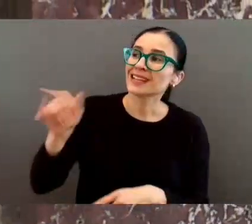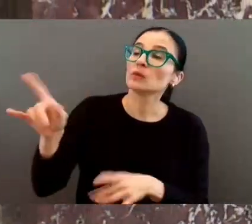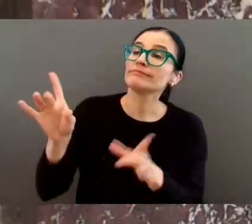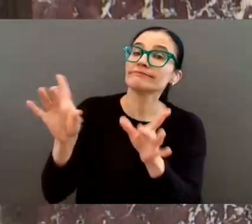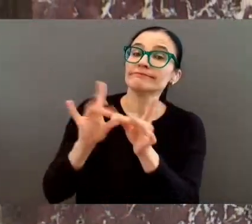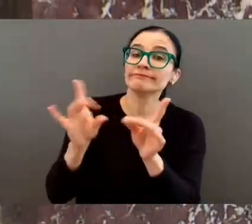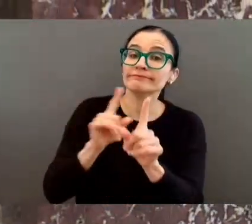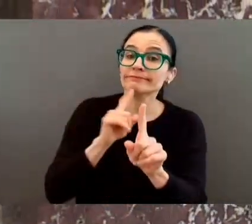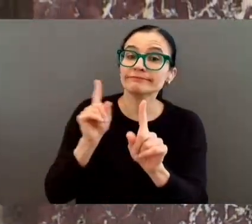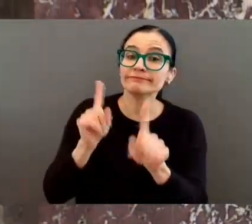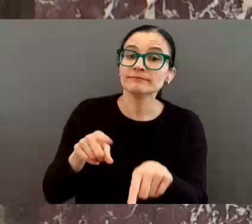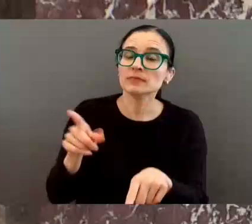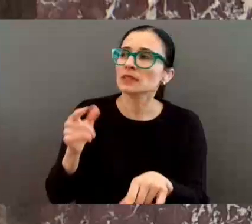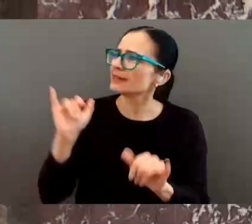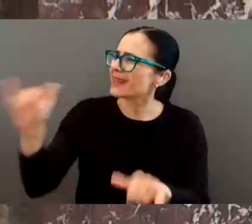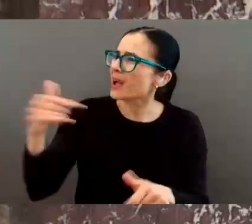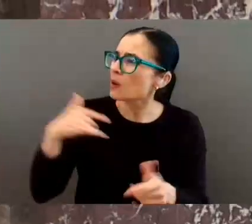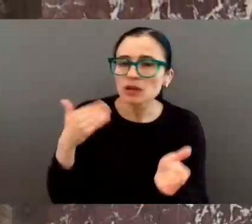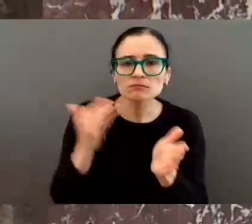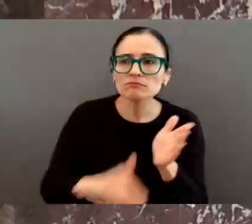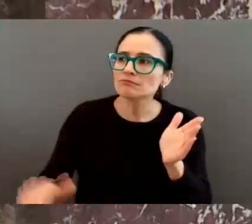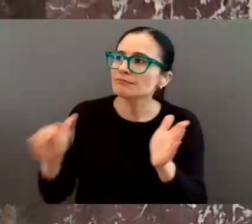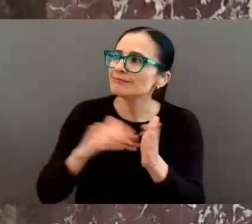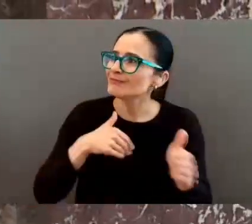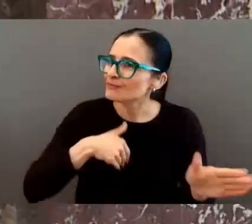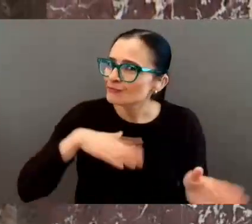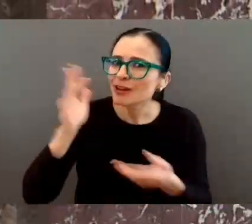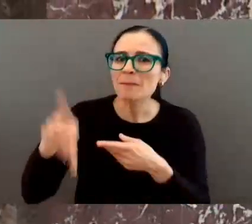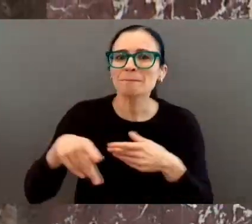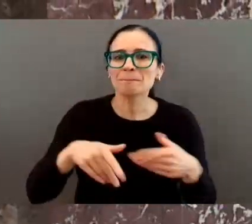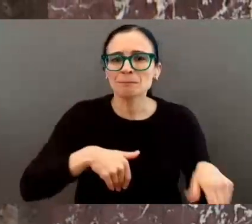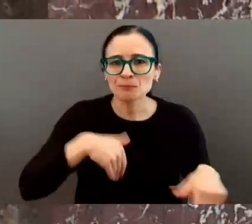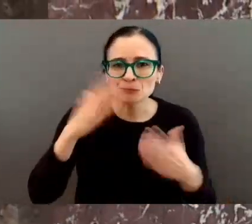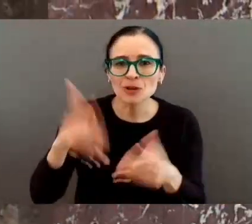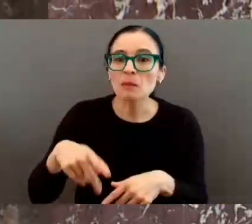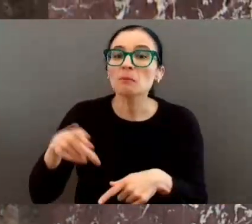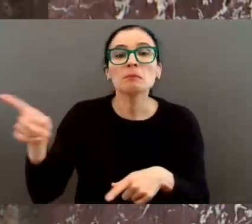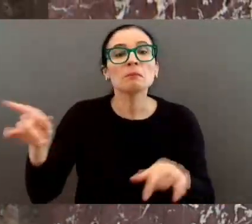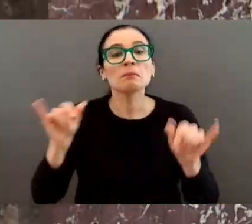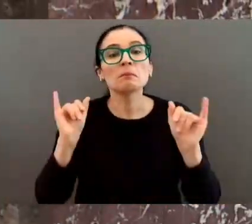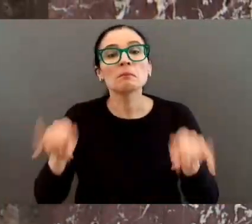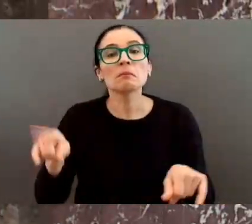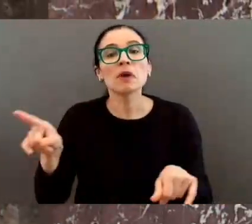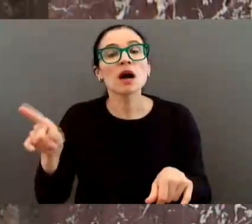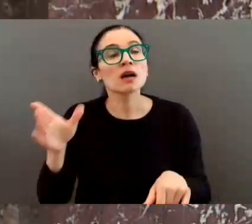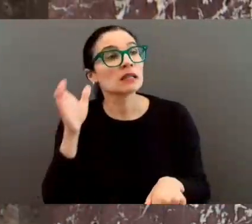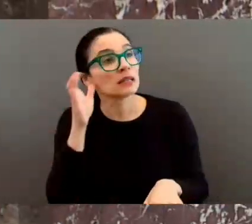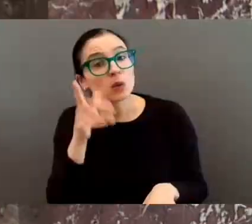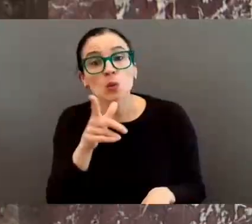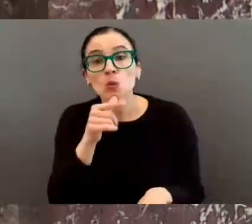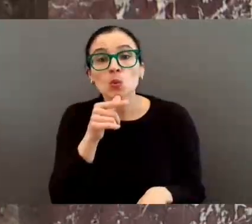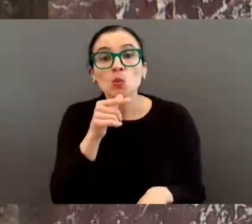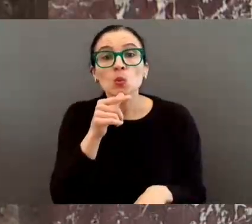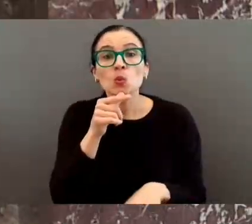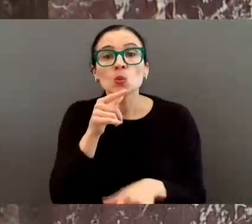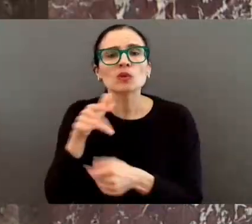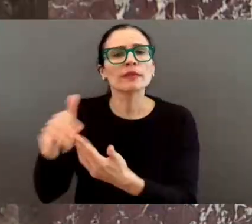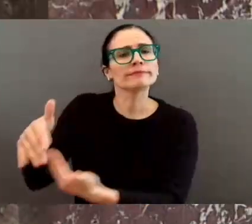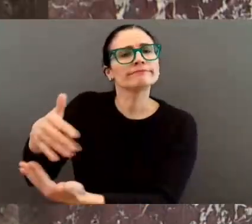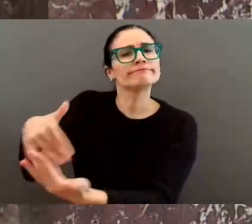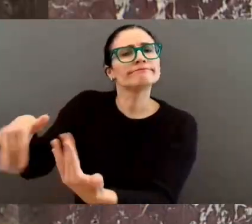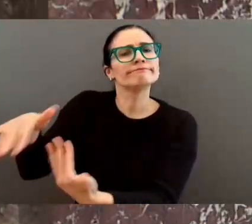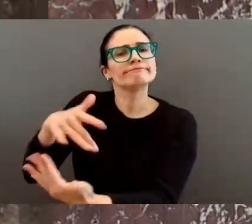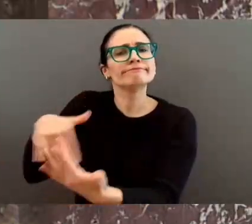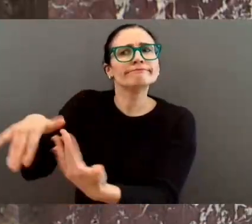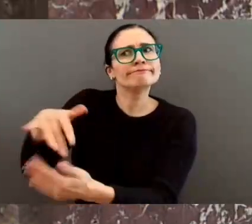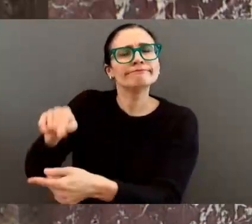they seem to listen to is the Mutual Admiration Society on that side of the House. They don't realize these are the issues from the communities we're bringing forward, and